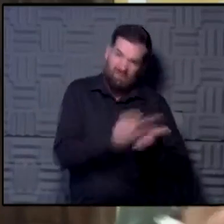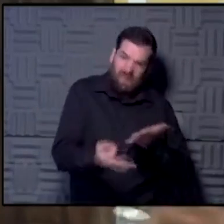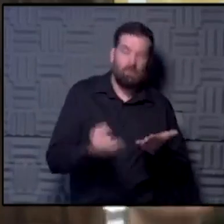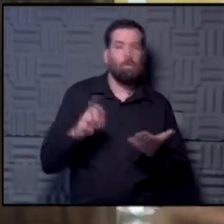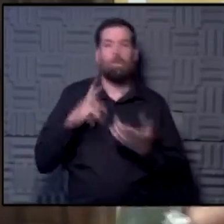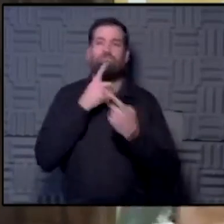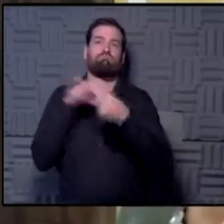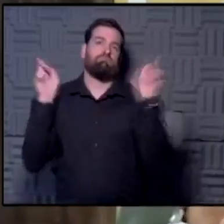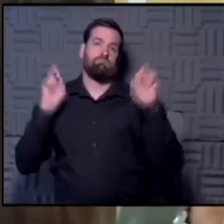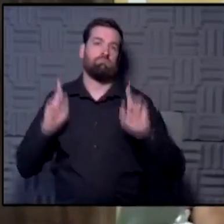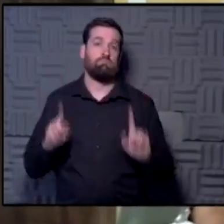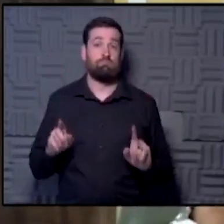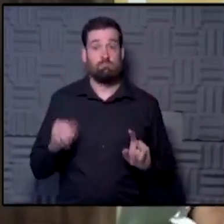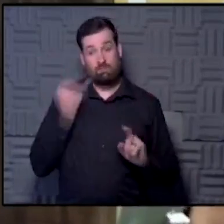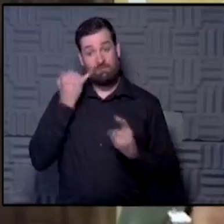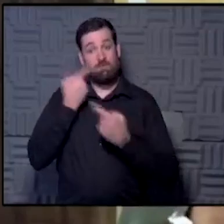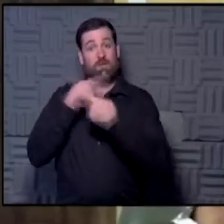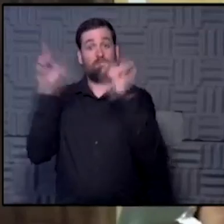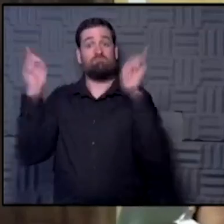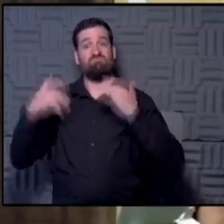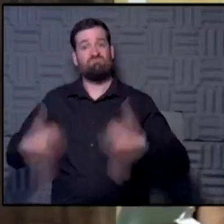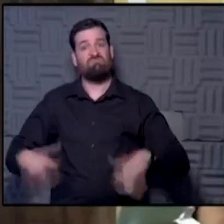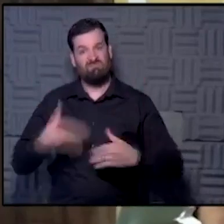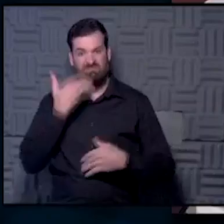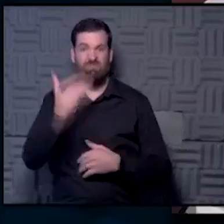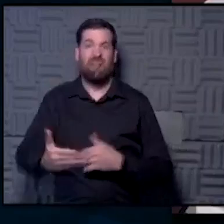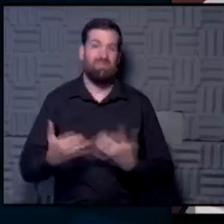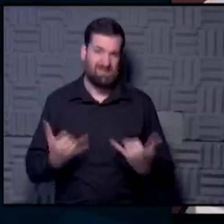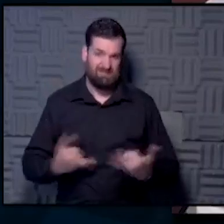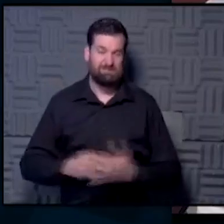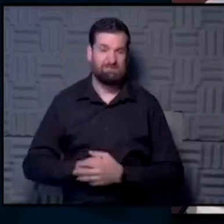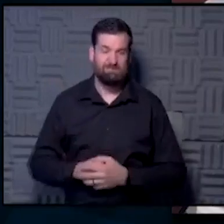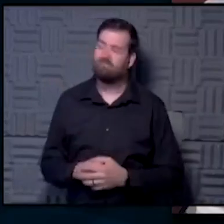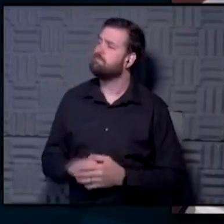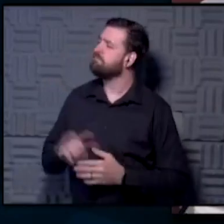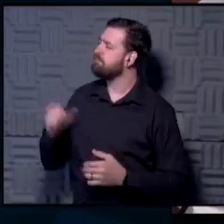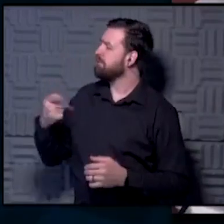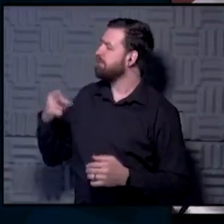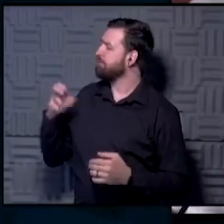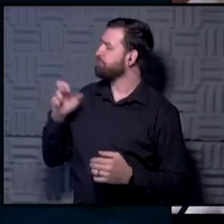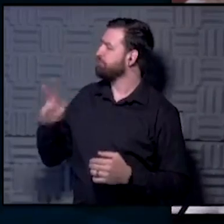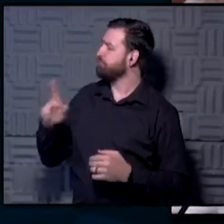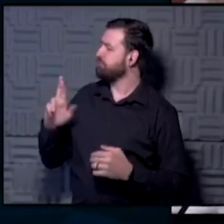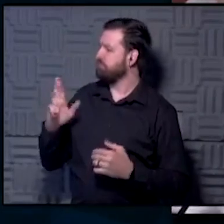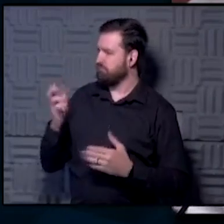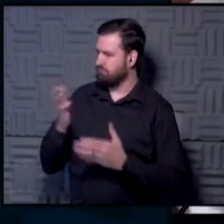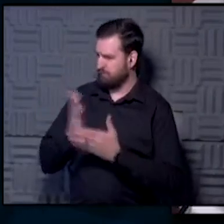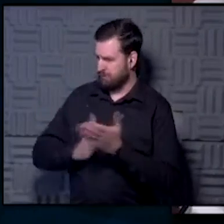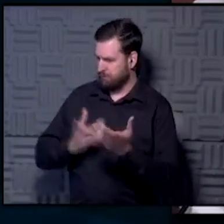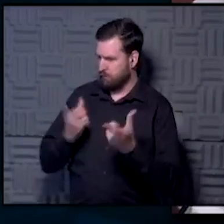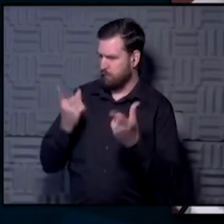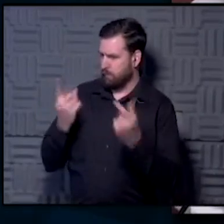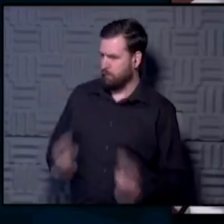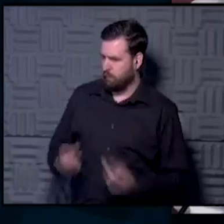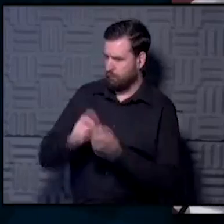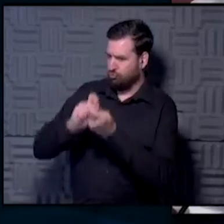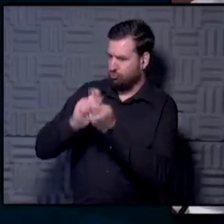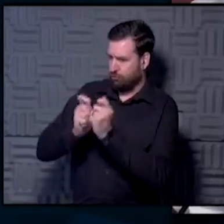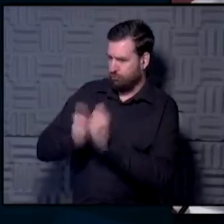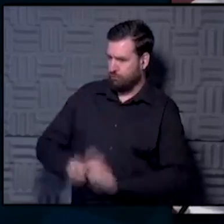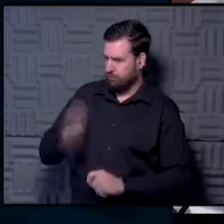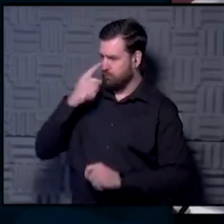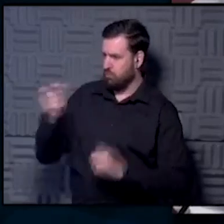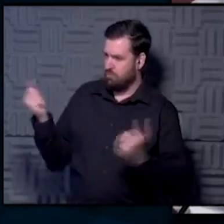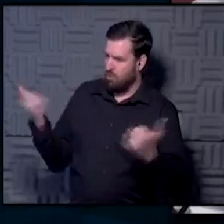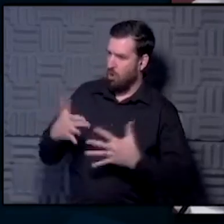And for those of us that are swimming, we're doing pretty darn well right now. So, Spencer, tell us about some of the things you did do to make that haunted